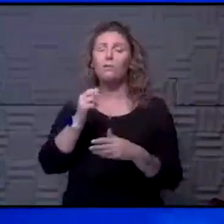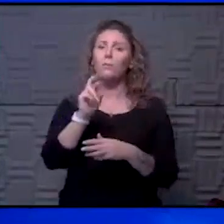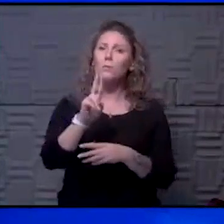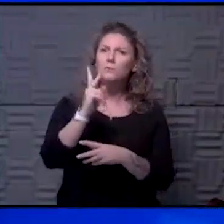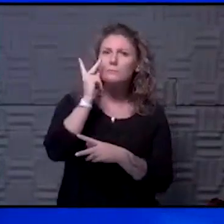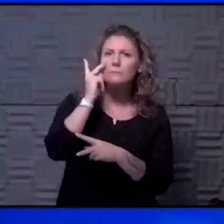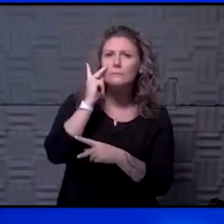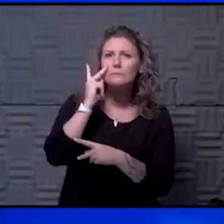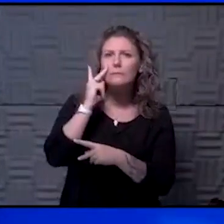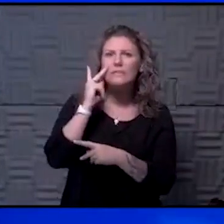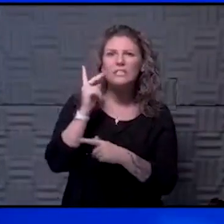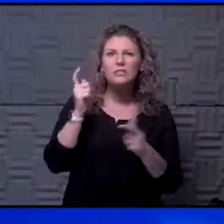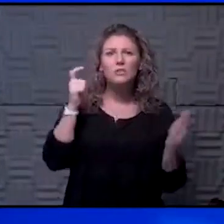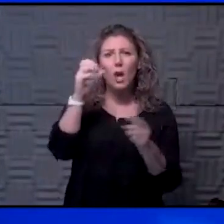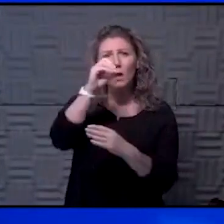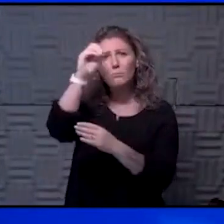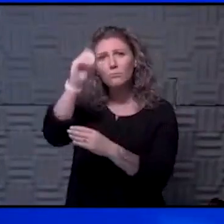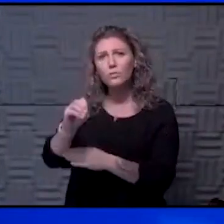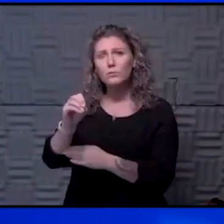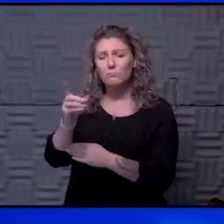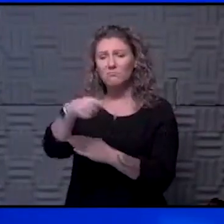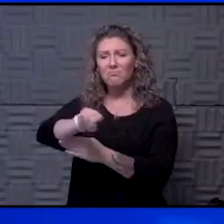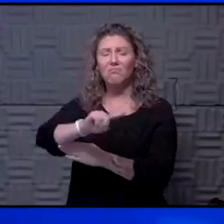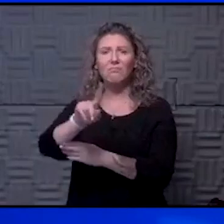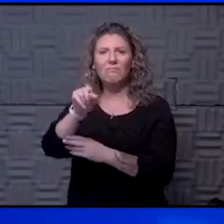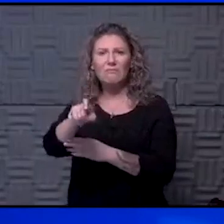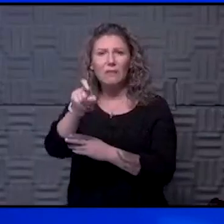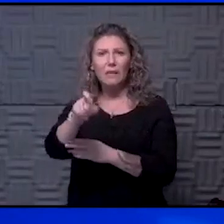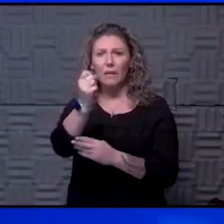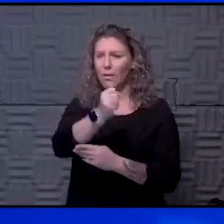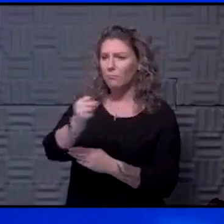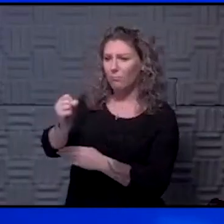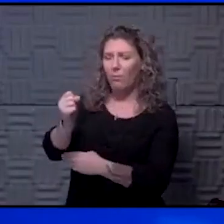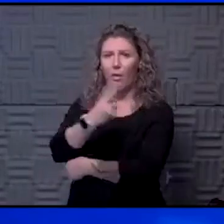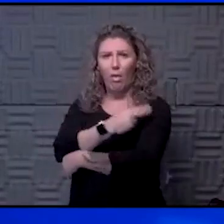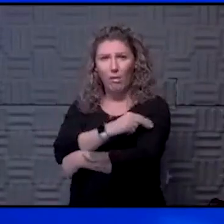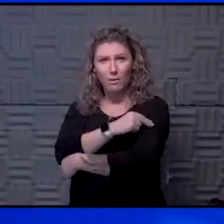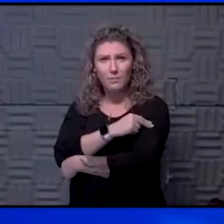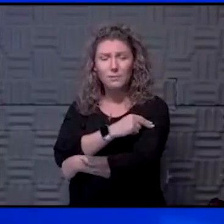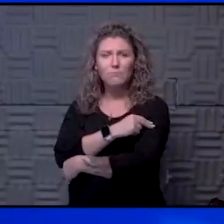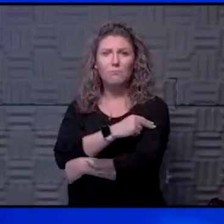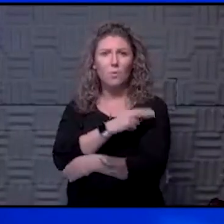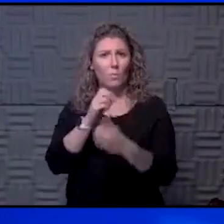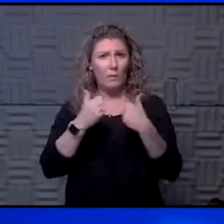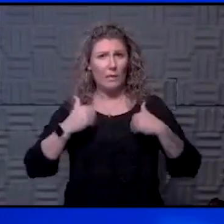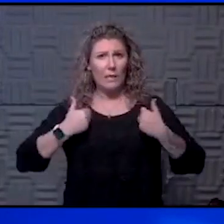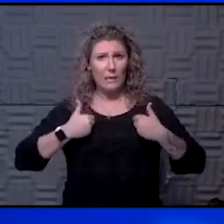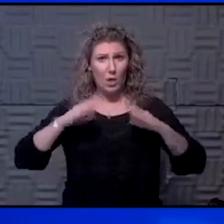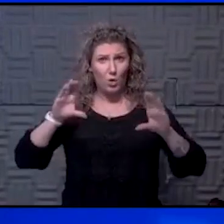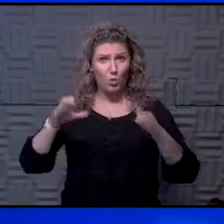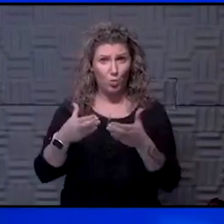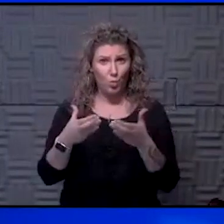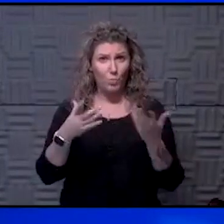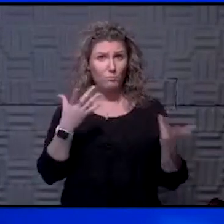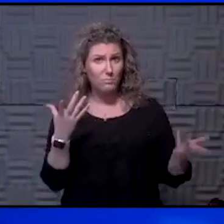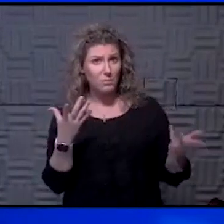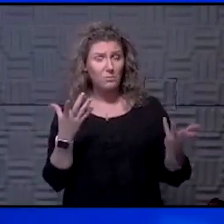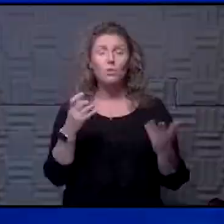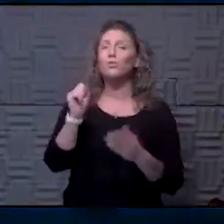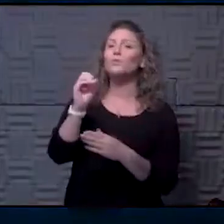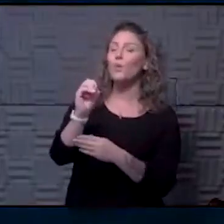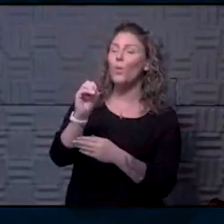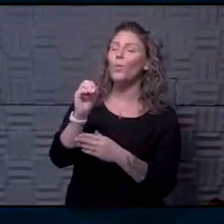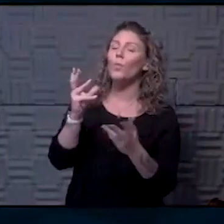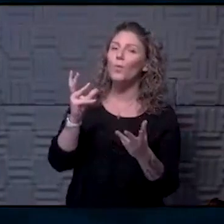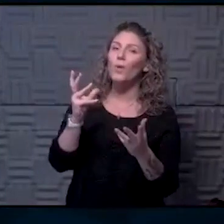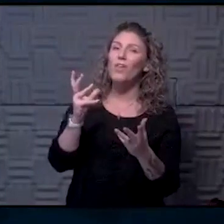a larger percentage of those that are needing hospitalization in younger age groups? And so